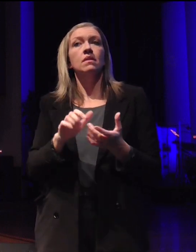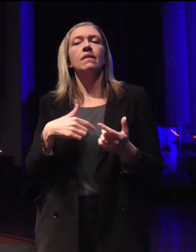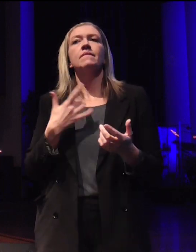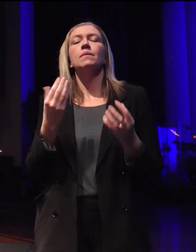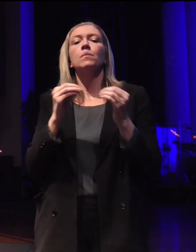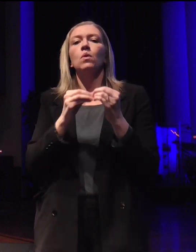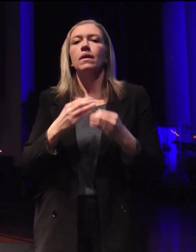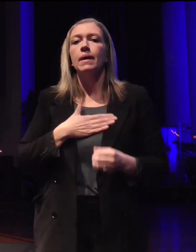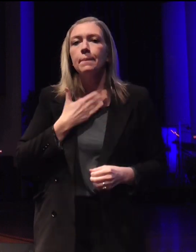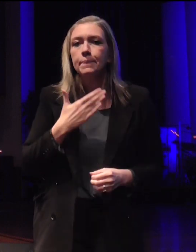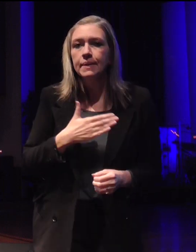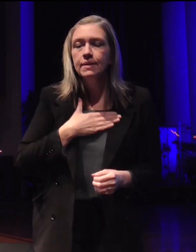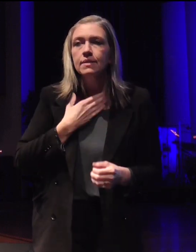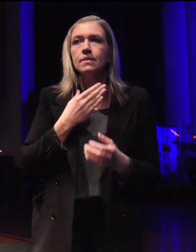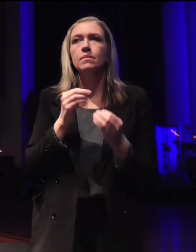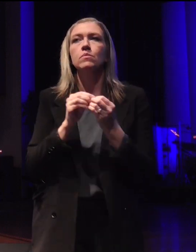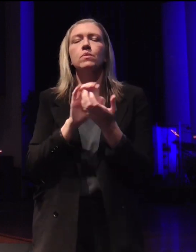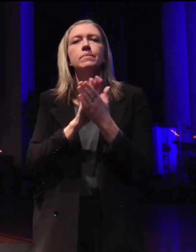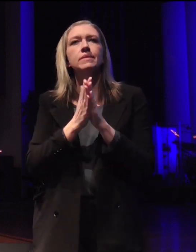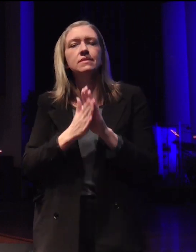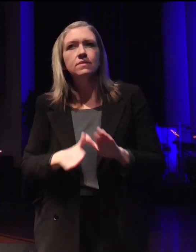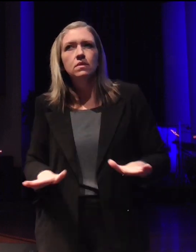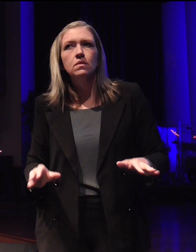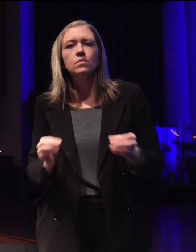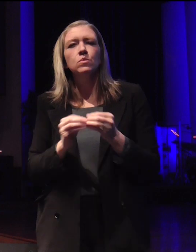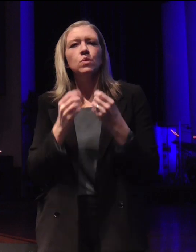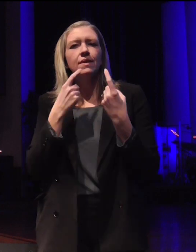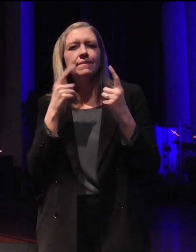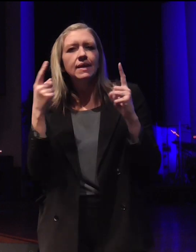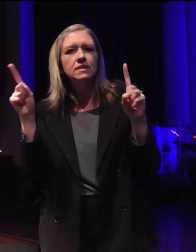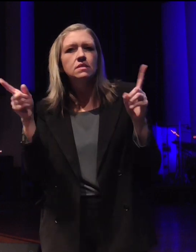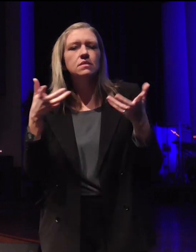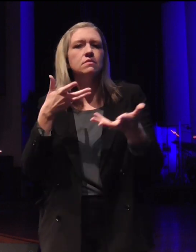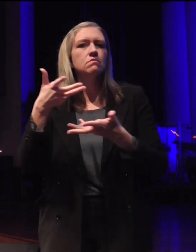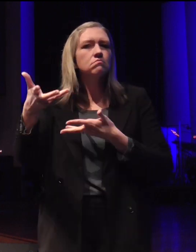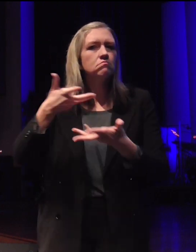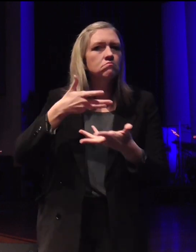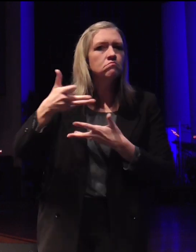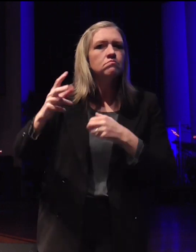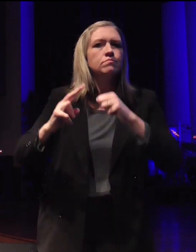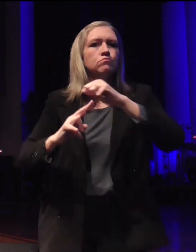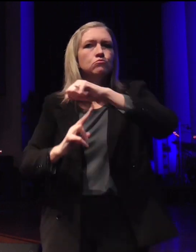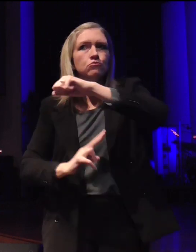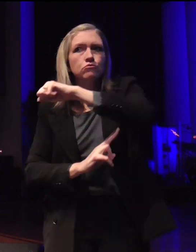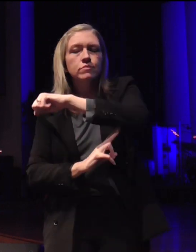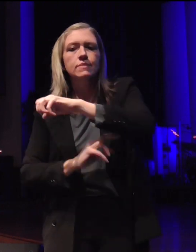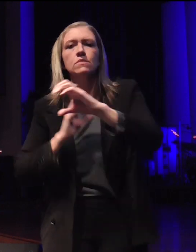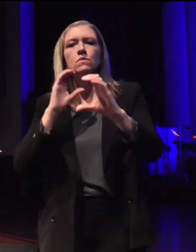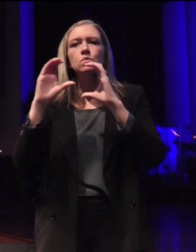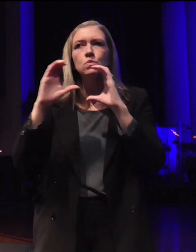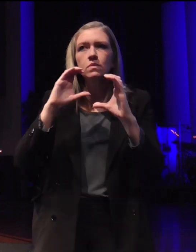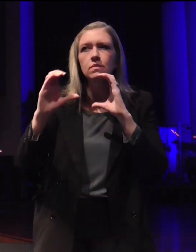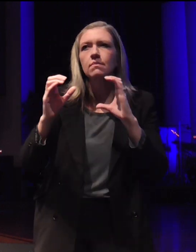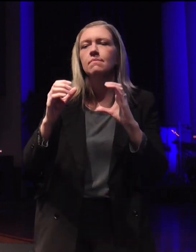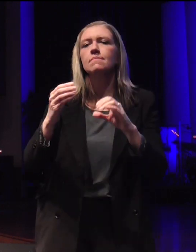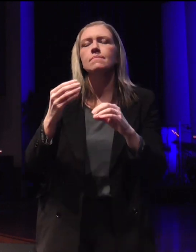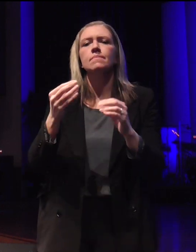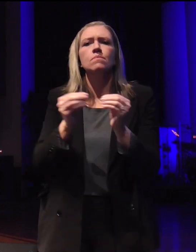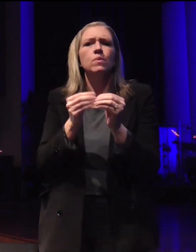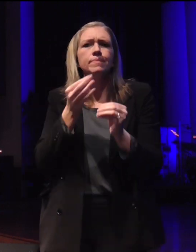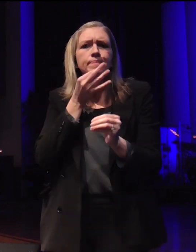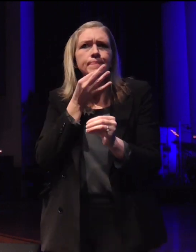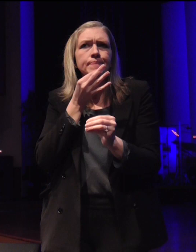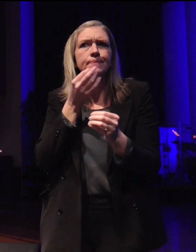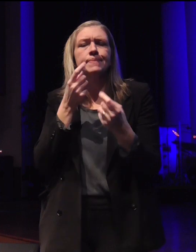peaceful, and I am a more effective bridge builder, communicator. I can have more